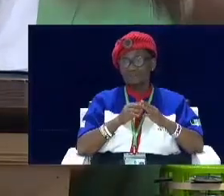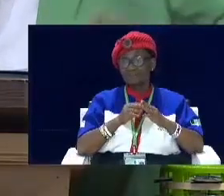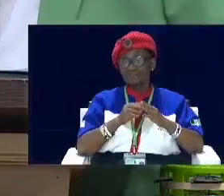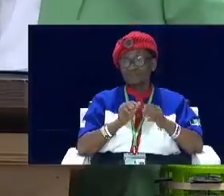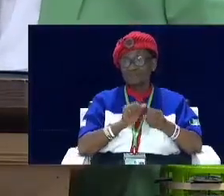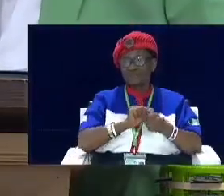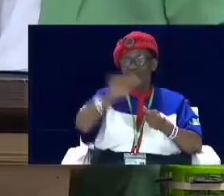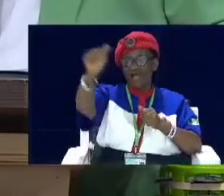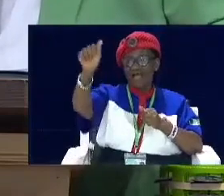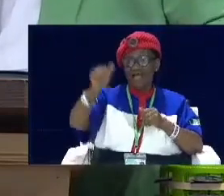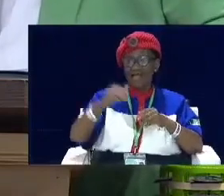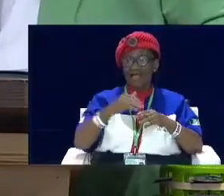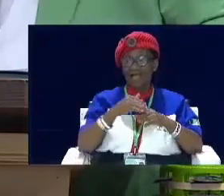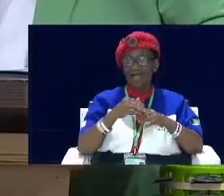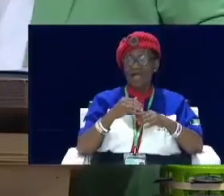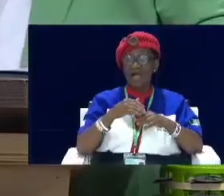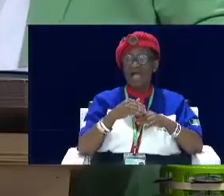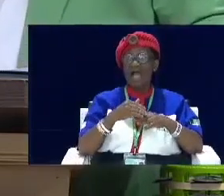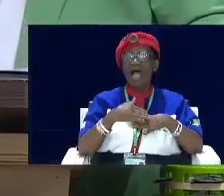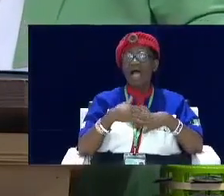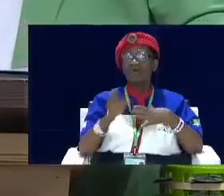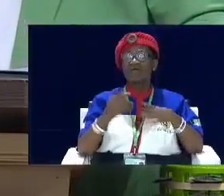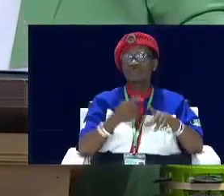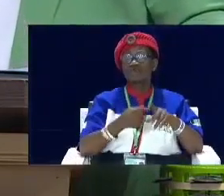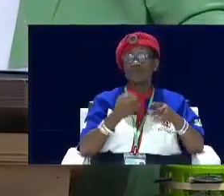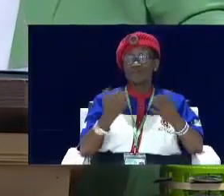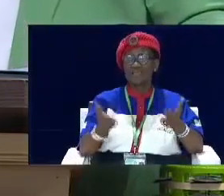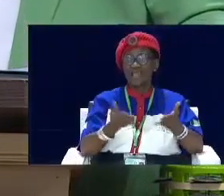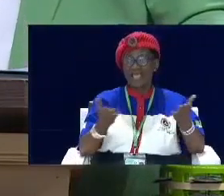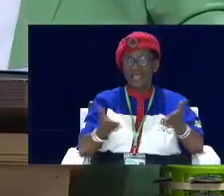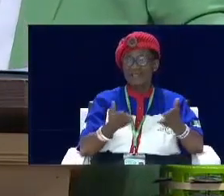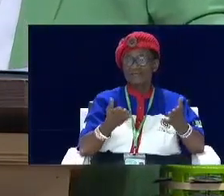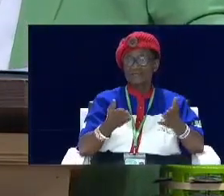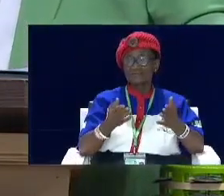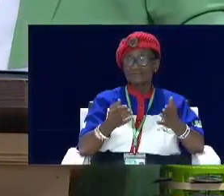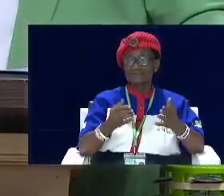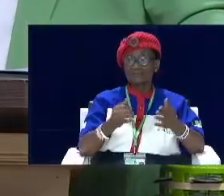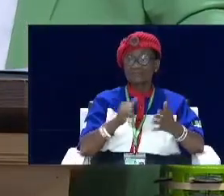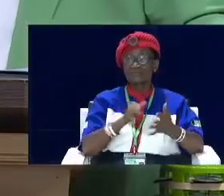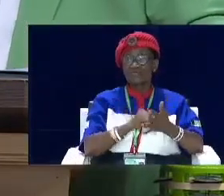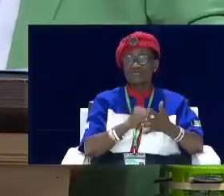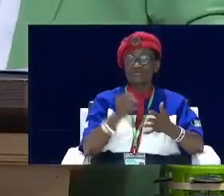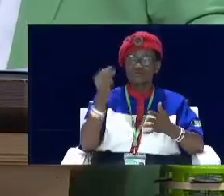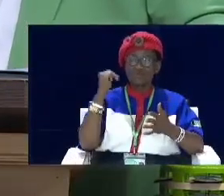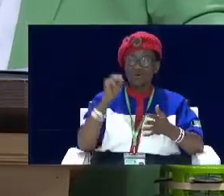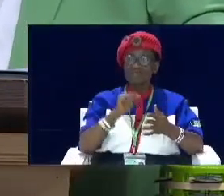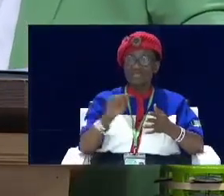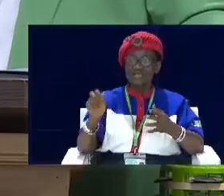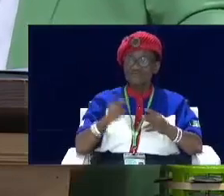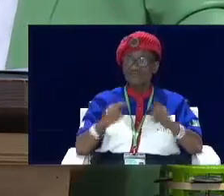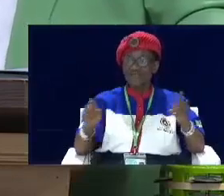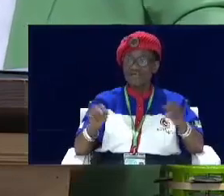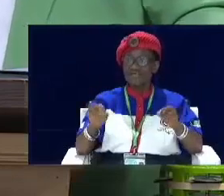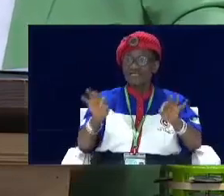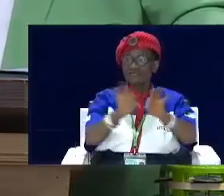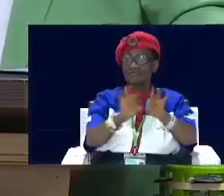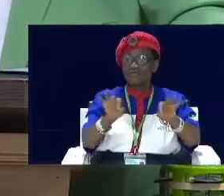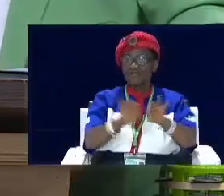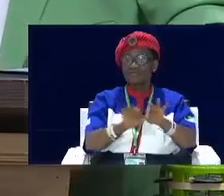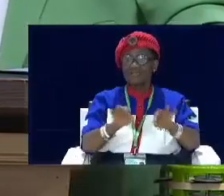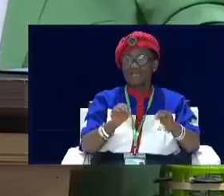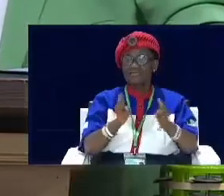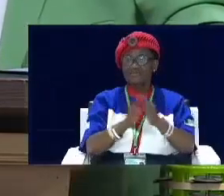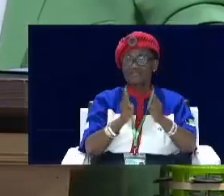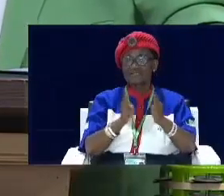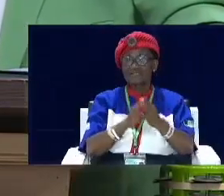Far away from here. To jina rere si. Was a very important meeting I had to attend. O je ipade to se pataki